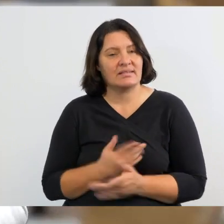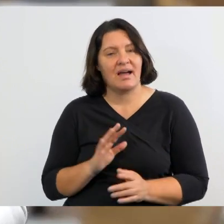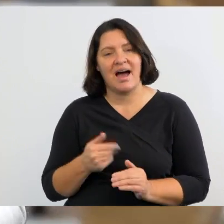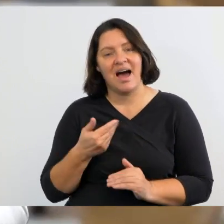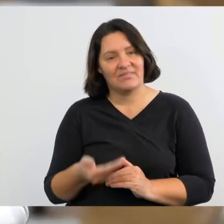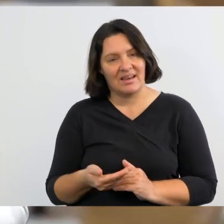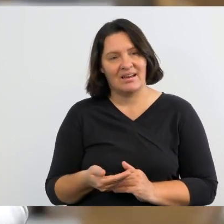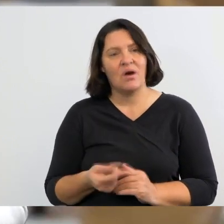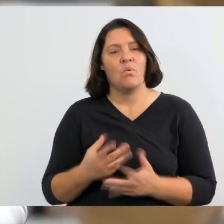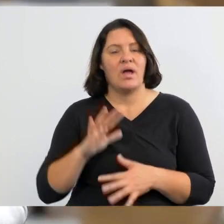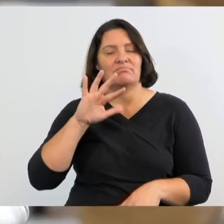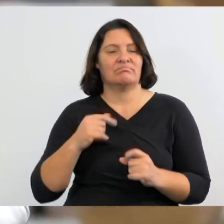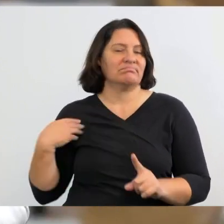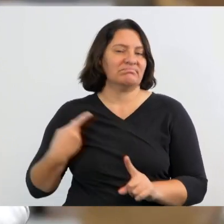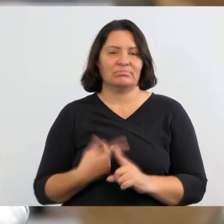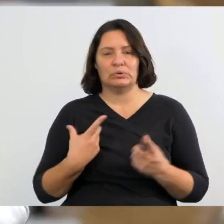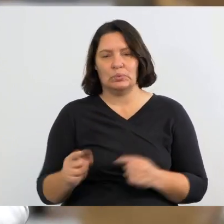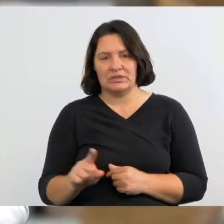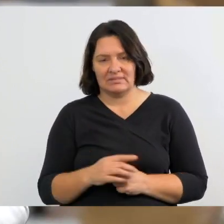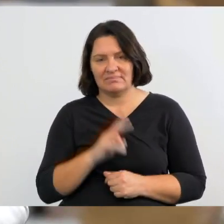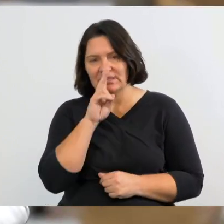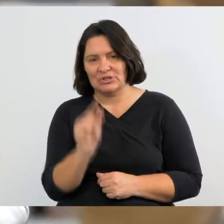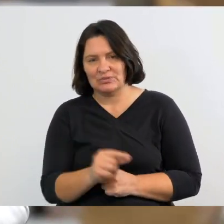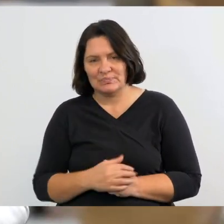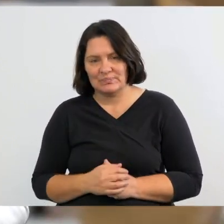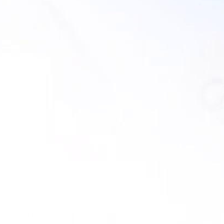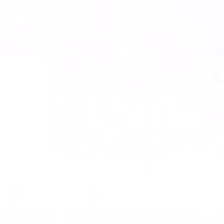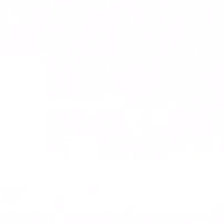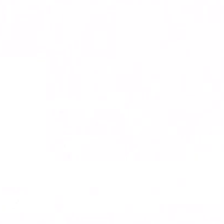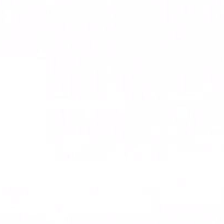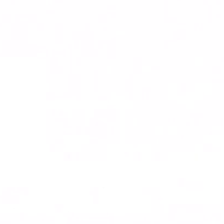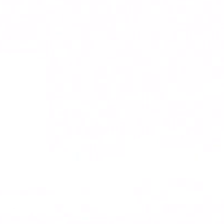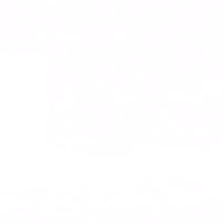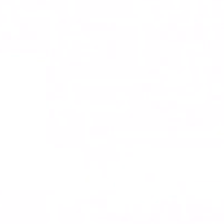break. After the break, we'll quickly recap what we've done so far. See you now.